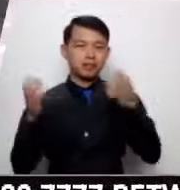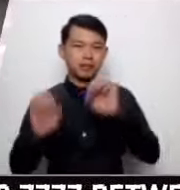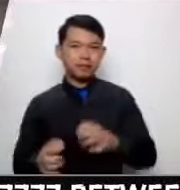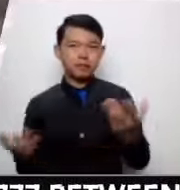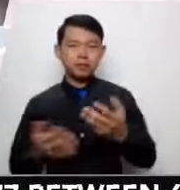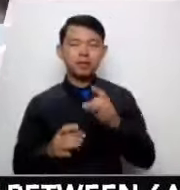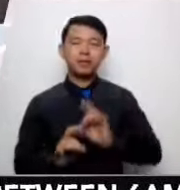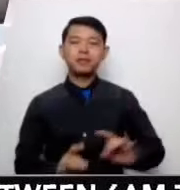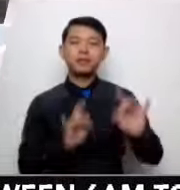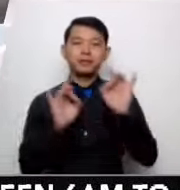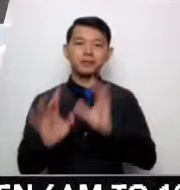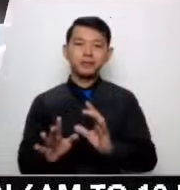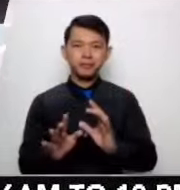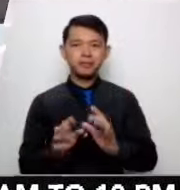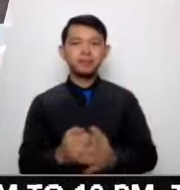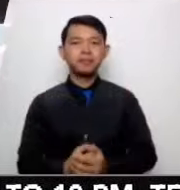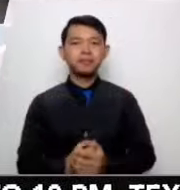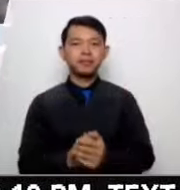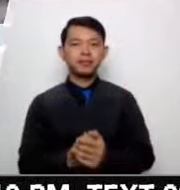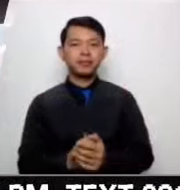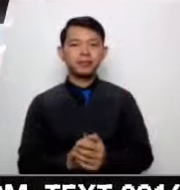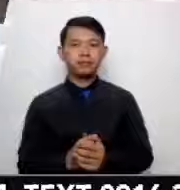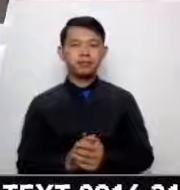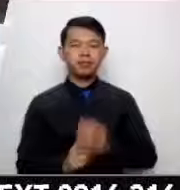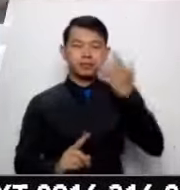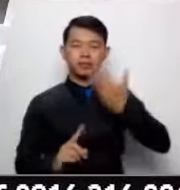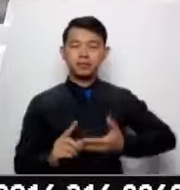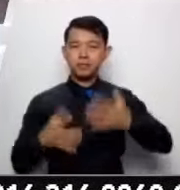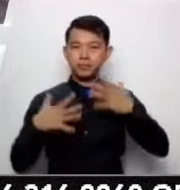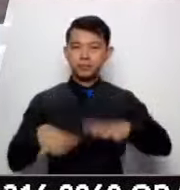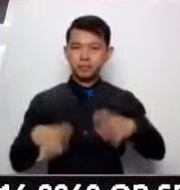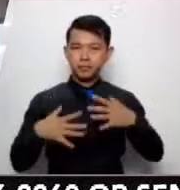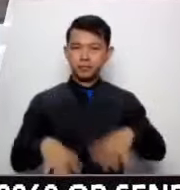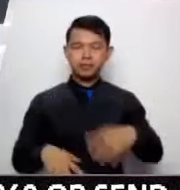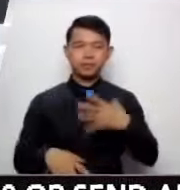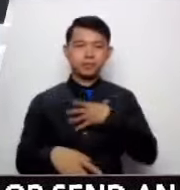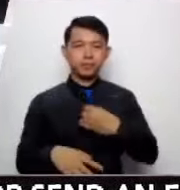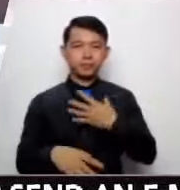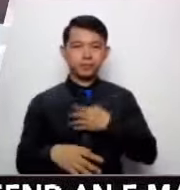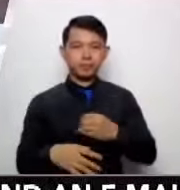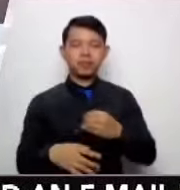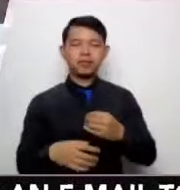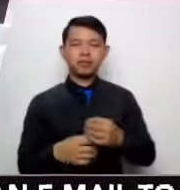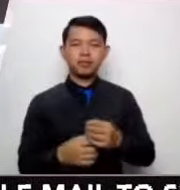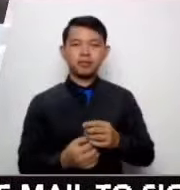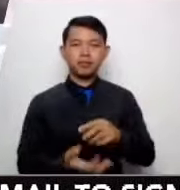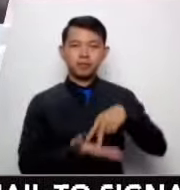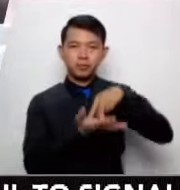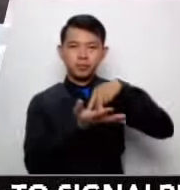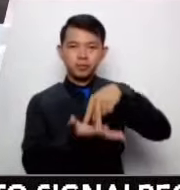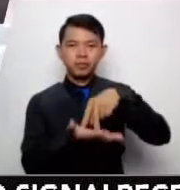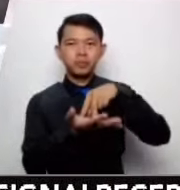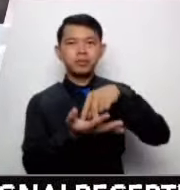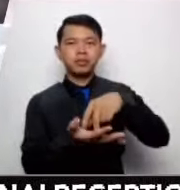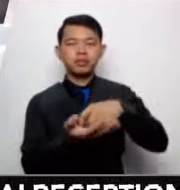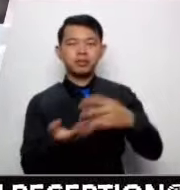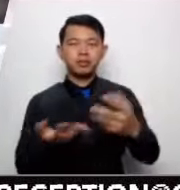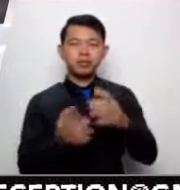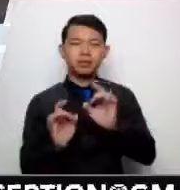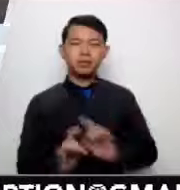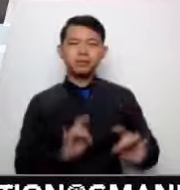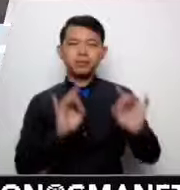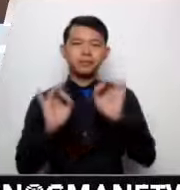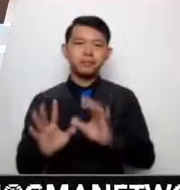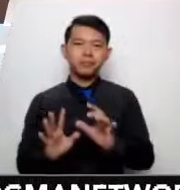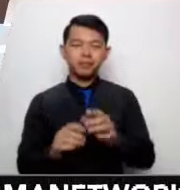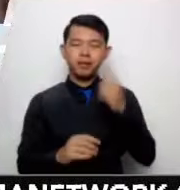era, si Andrea suot ang kanyang mini white dress sa pagrampa sa event sa New South Wales sa Australia. Para yan sa red carpet